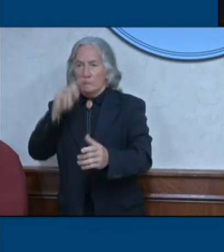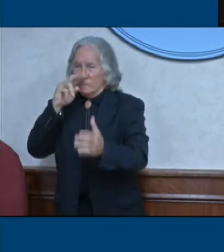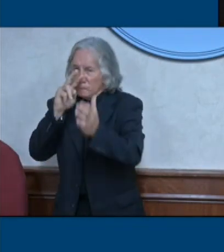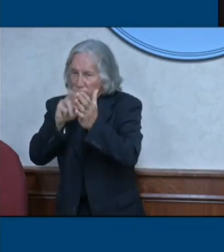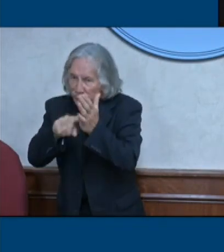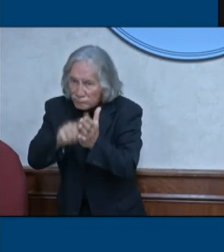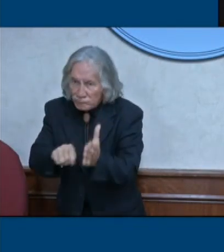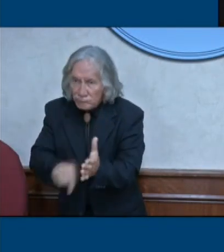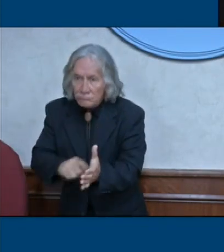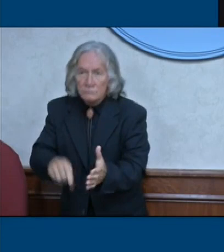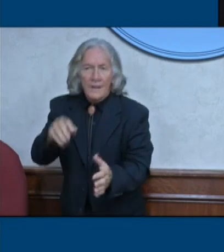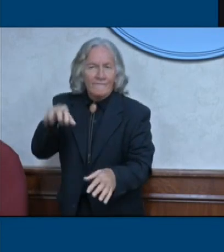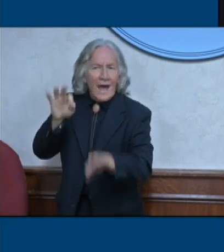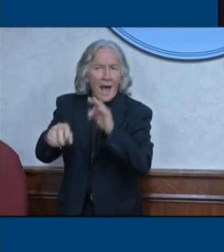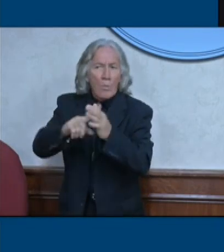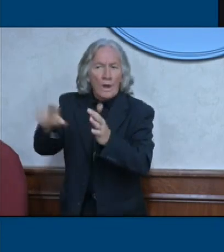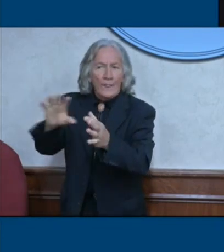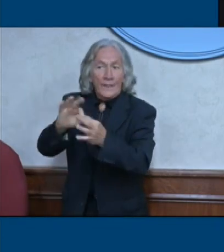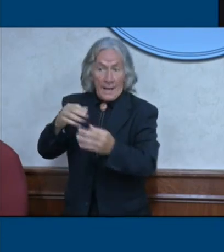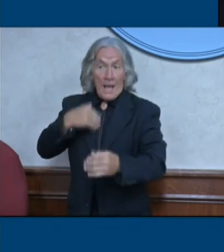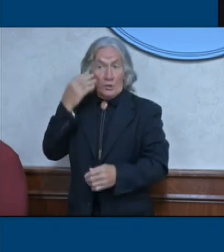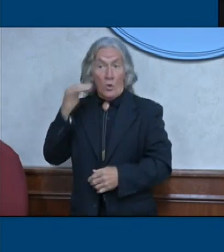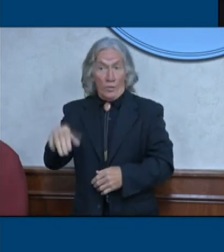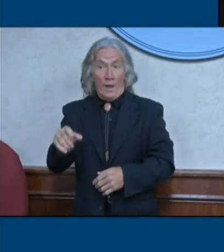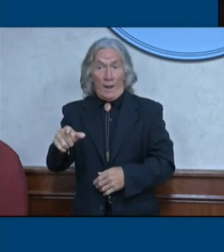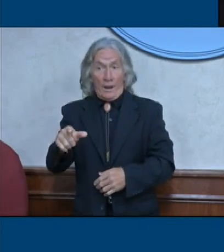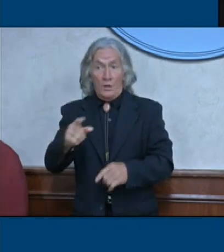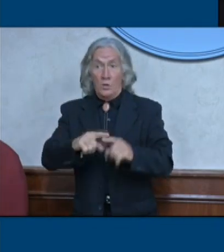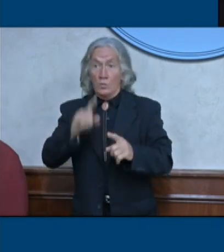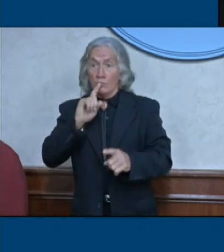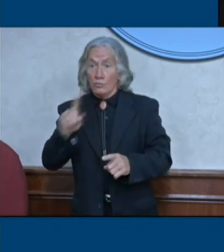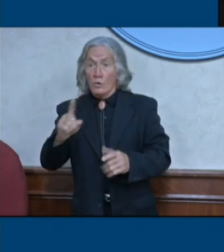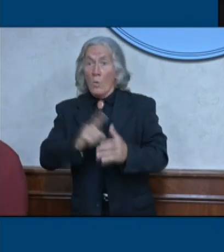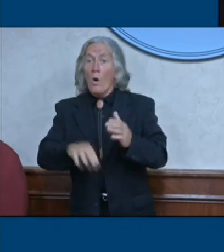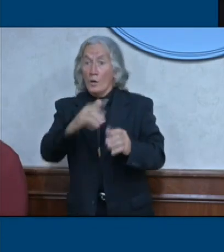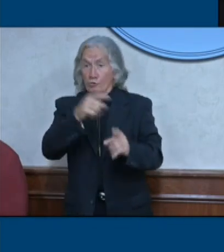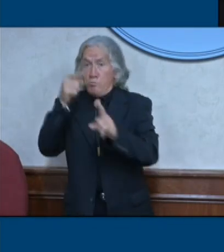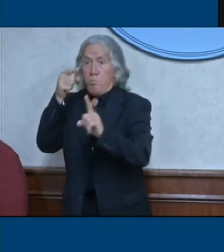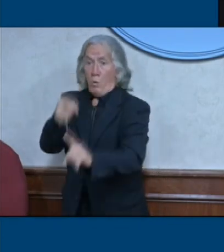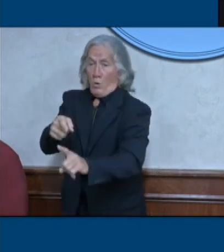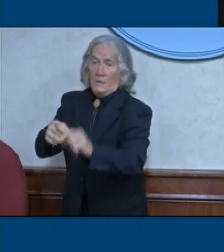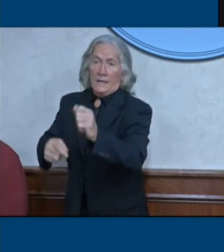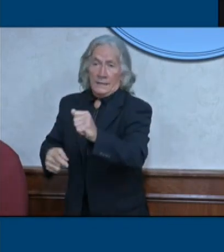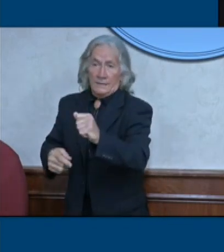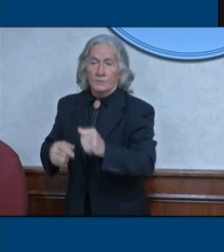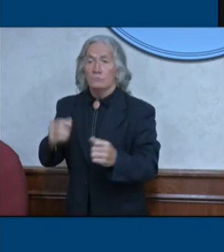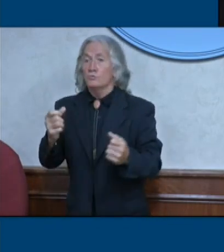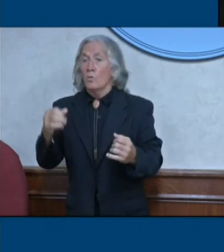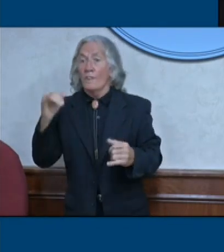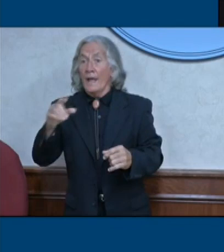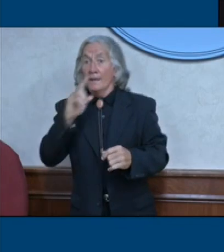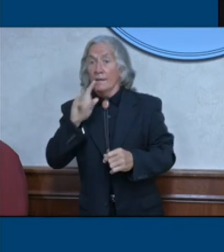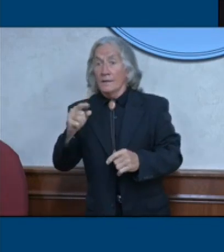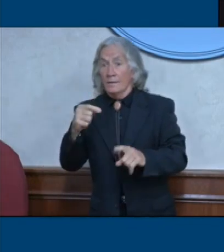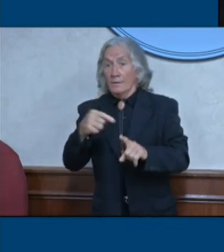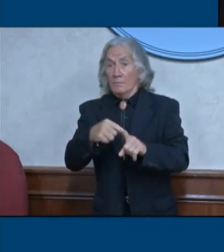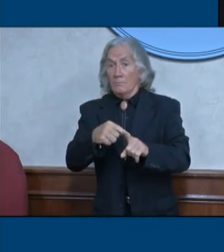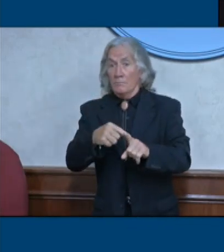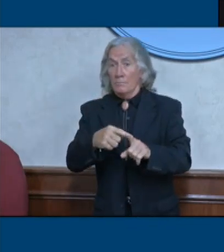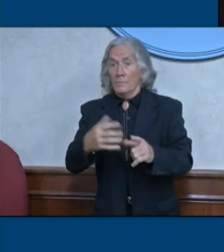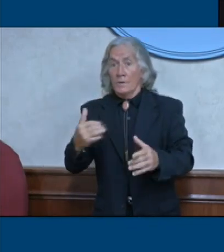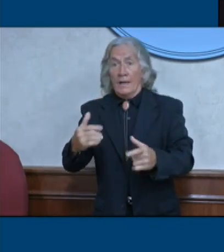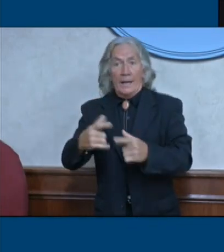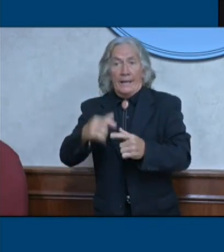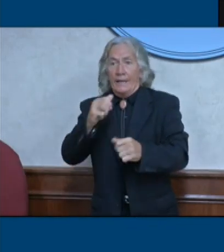into it and find out what they said. I do know this, and that is what you pointed out, and that is in